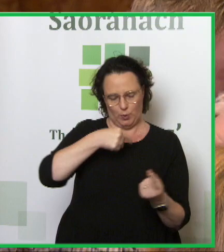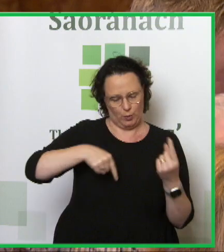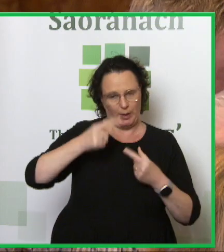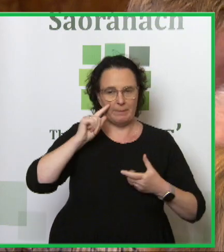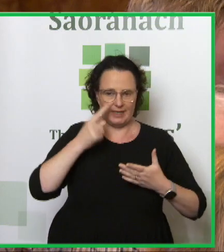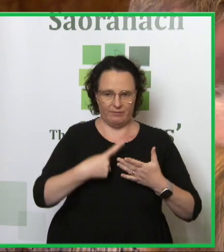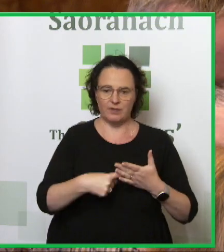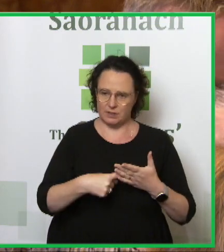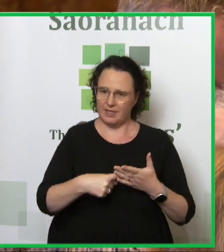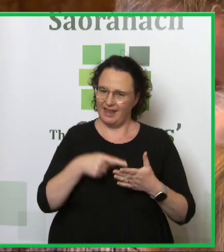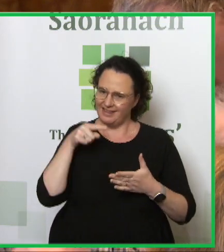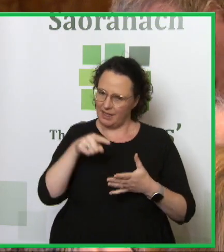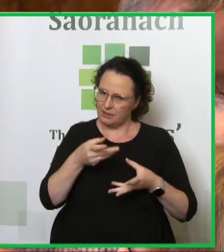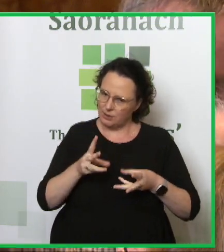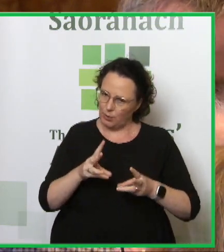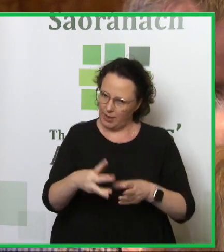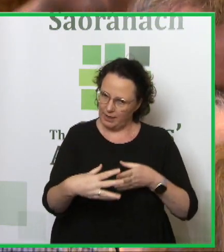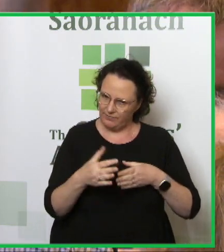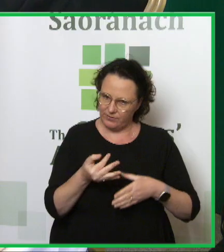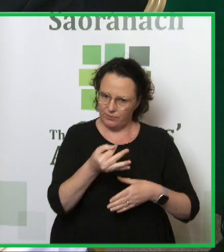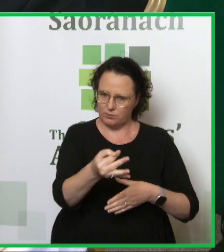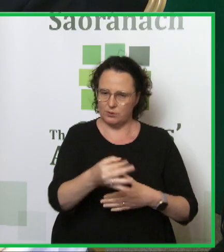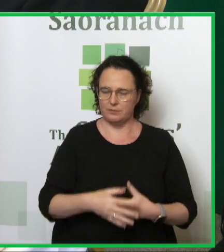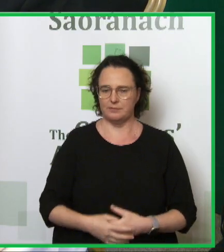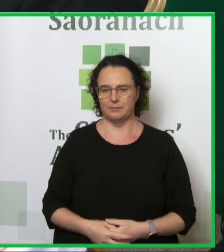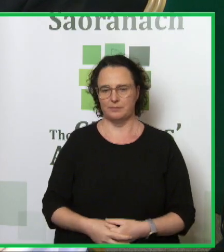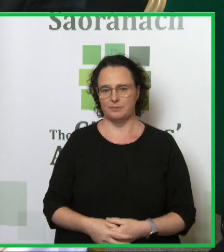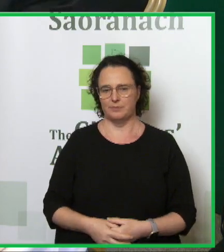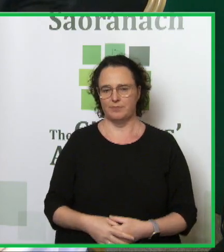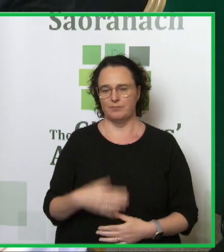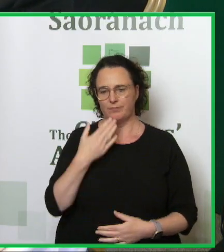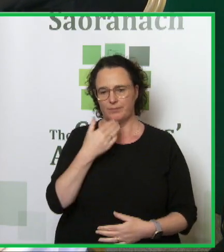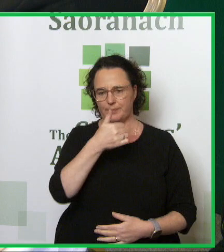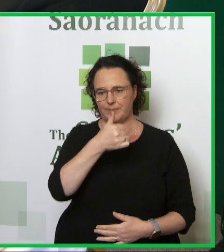table that it's the way forward. Thank you. Thank you. It's clear enough.